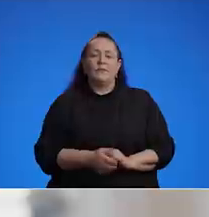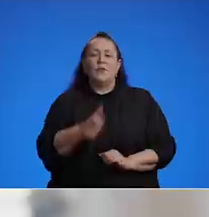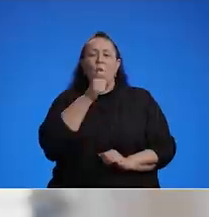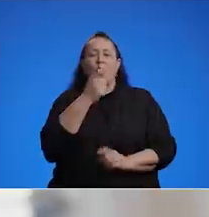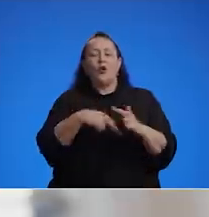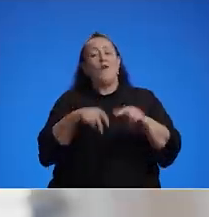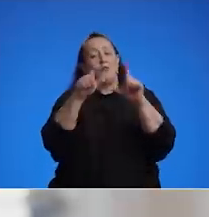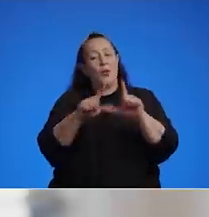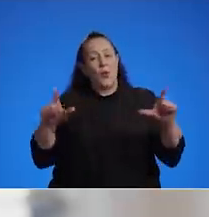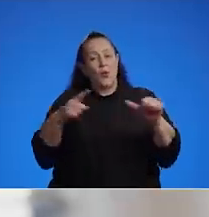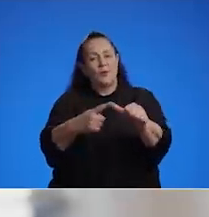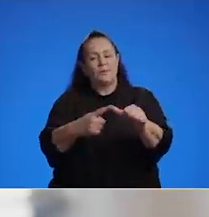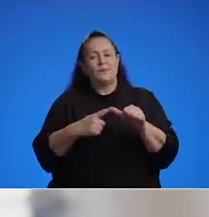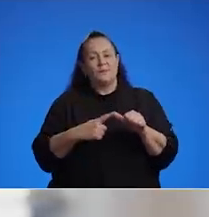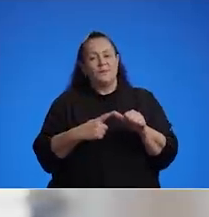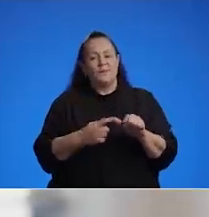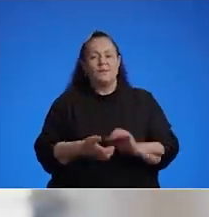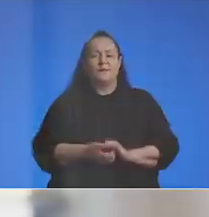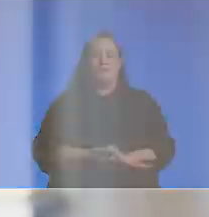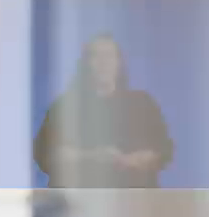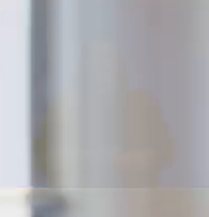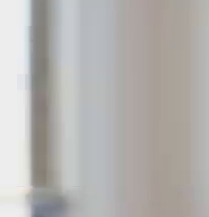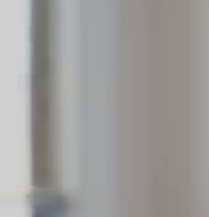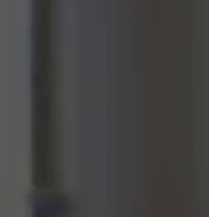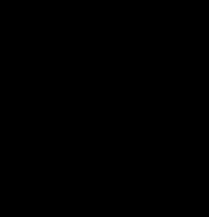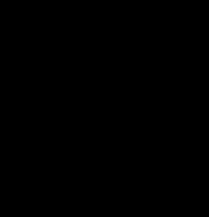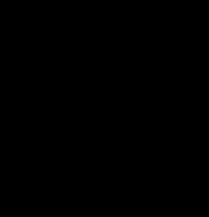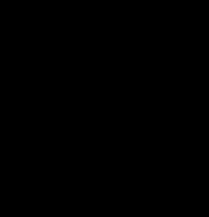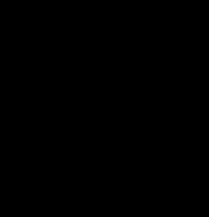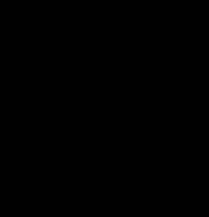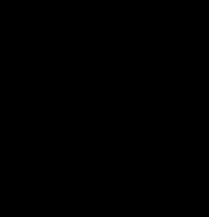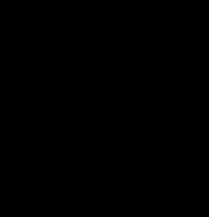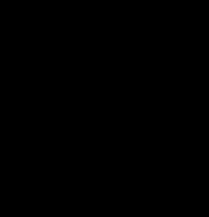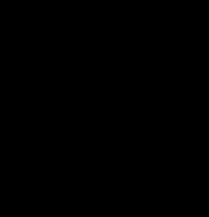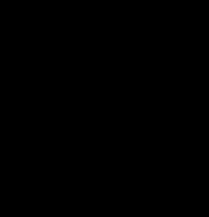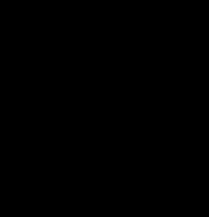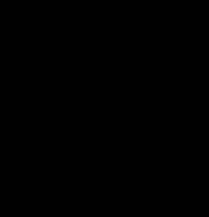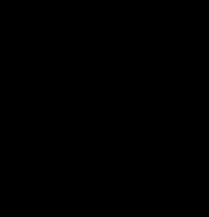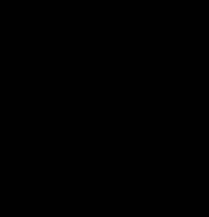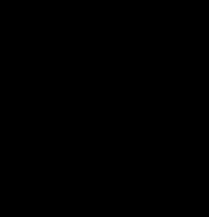The word of the Lord. Thanks be to God. God. Hallelujah!